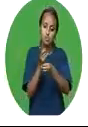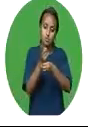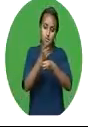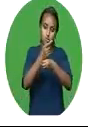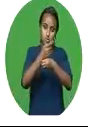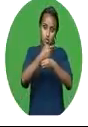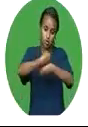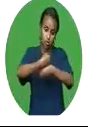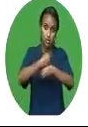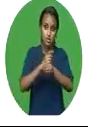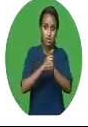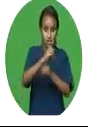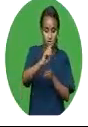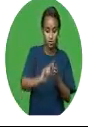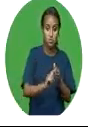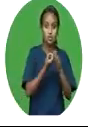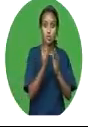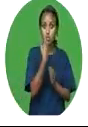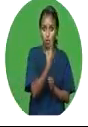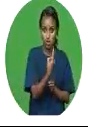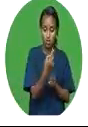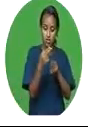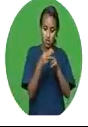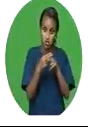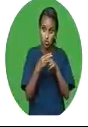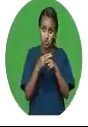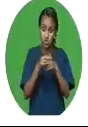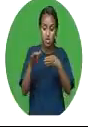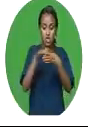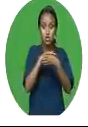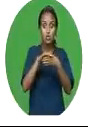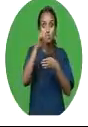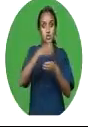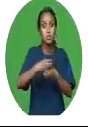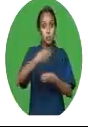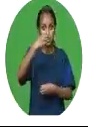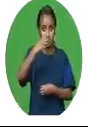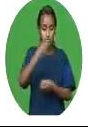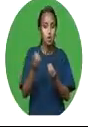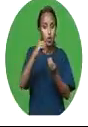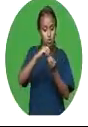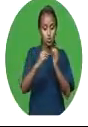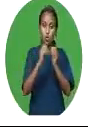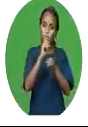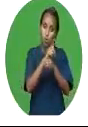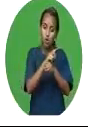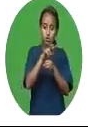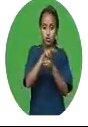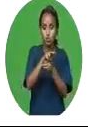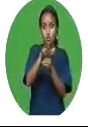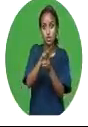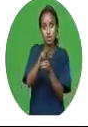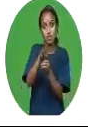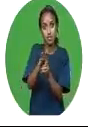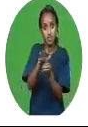direction, starting from 1 at the shortest edge of the prism. Also, number the edges on the front view